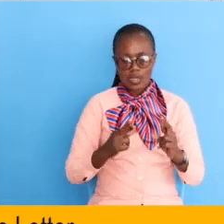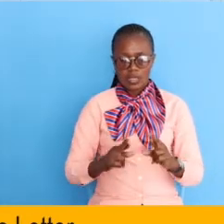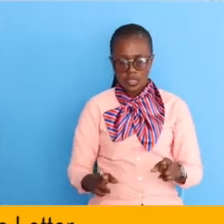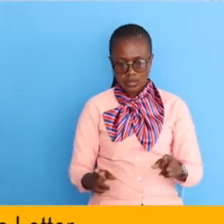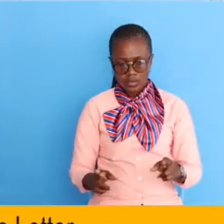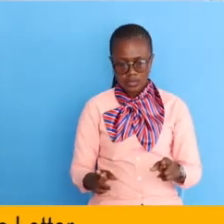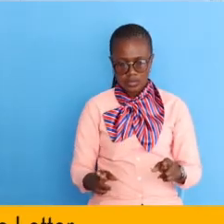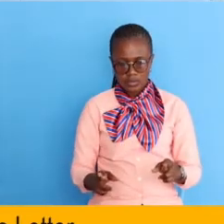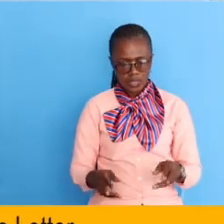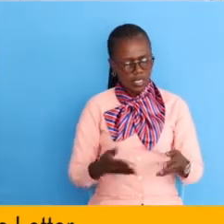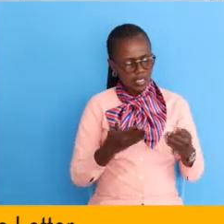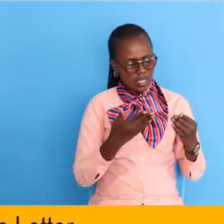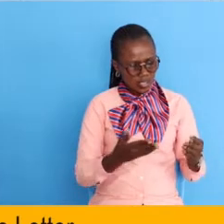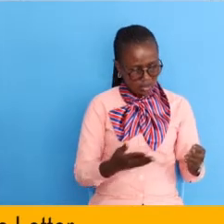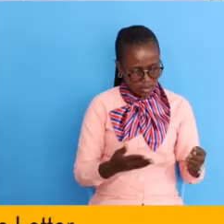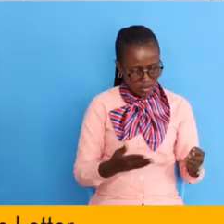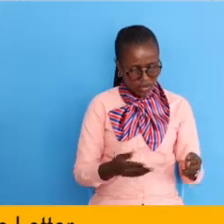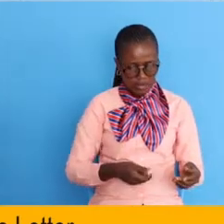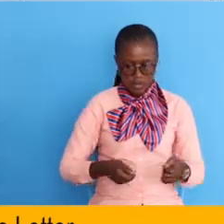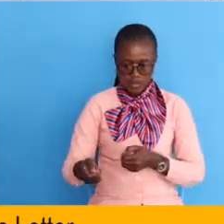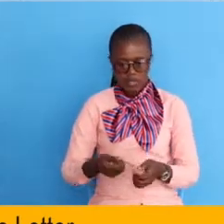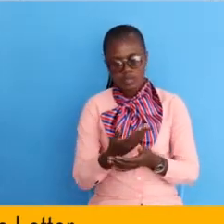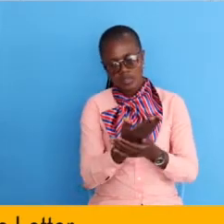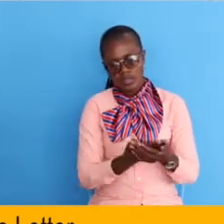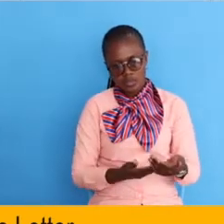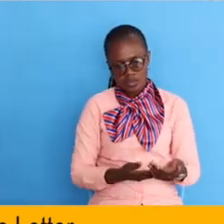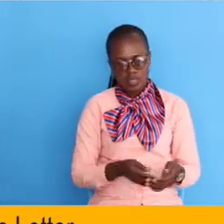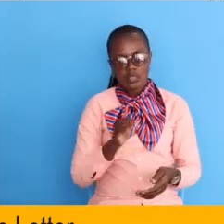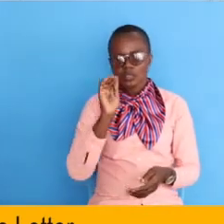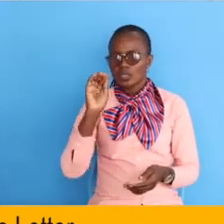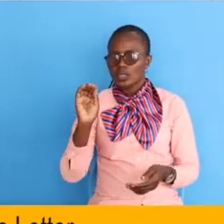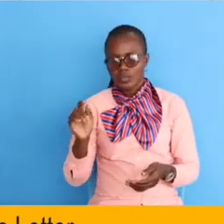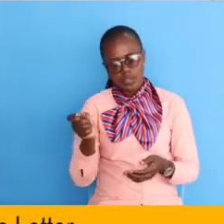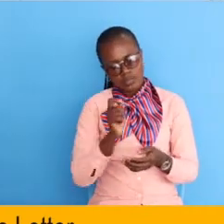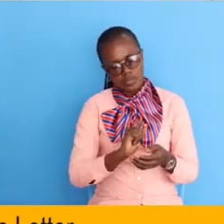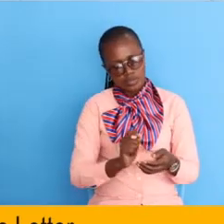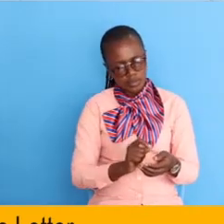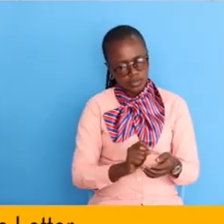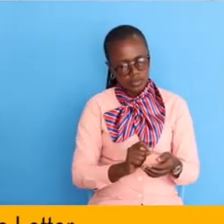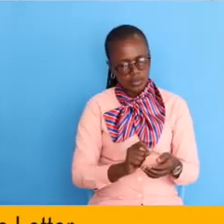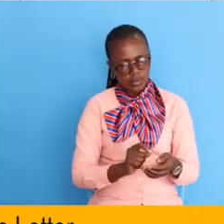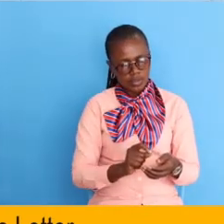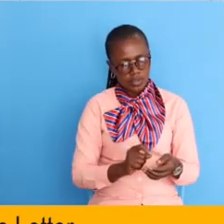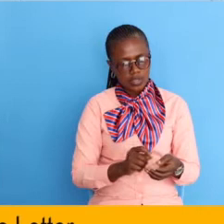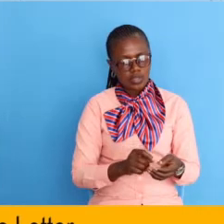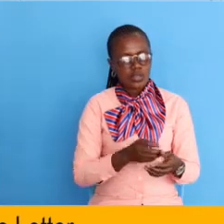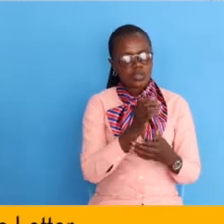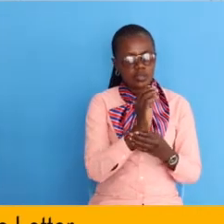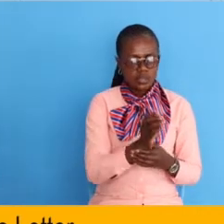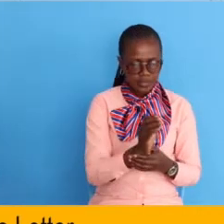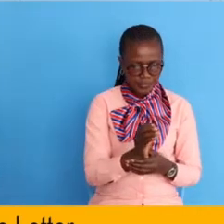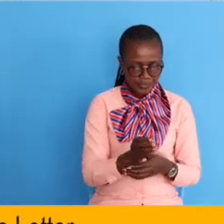strictly we are asked to write and or to greet by using a phrase,